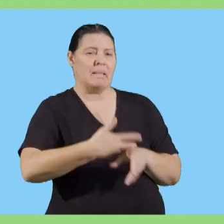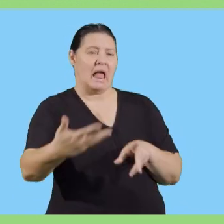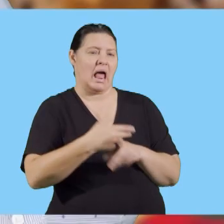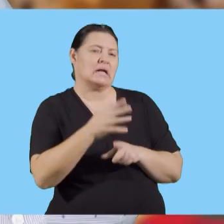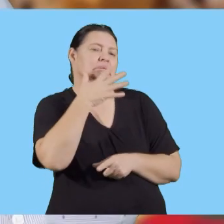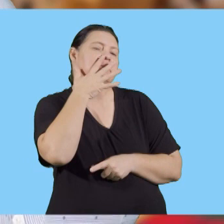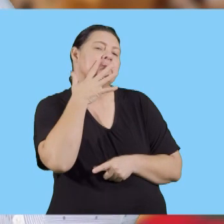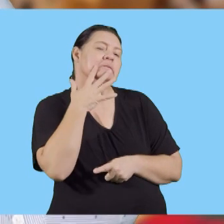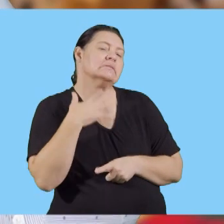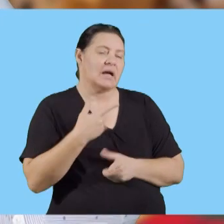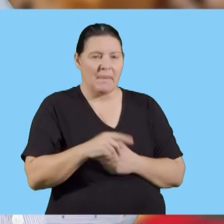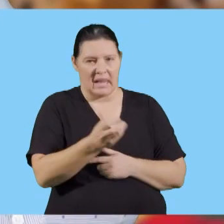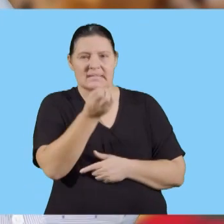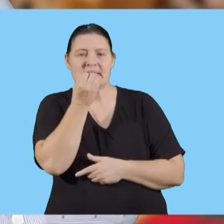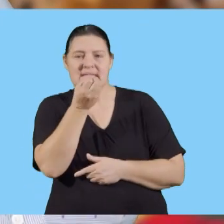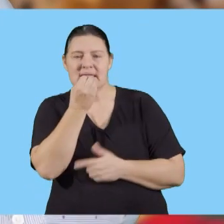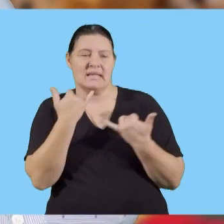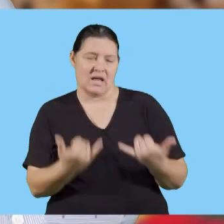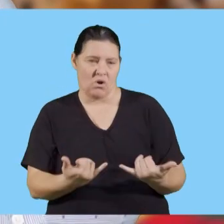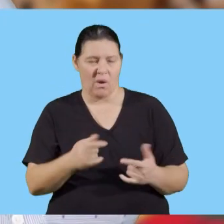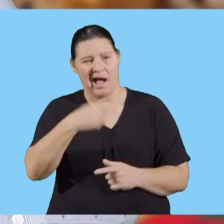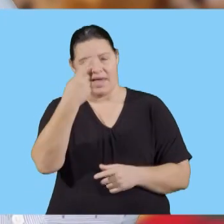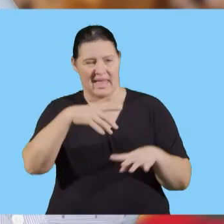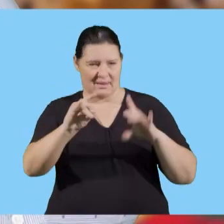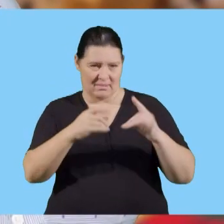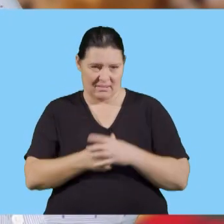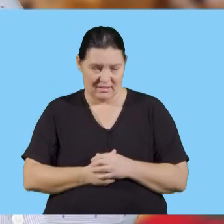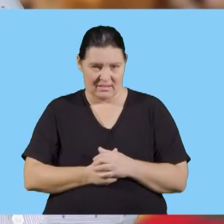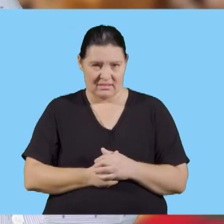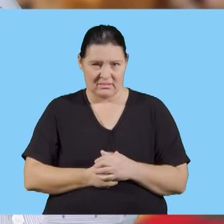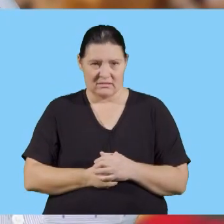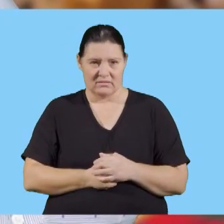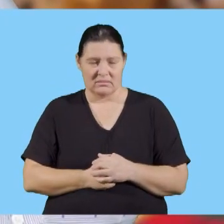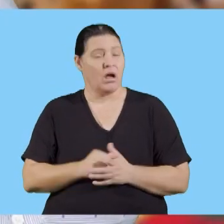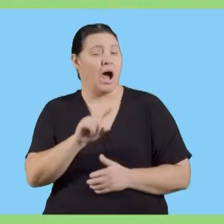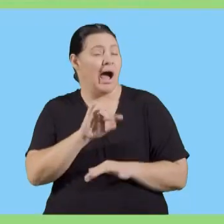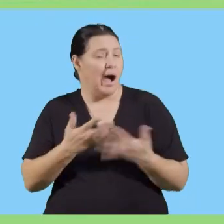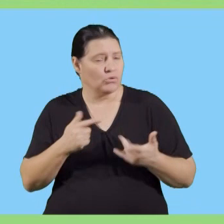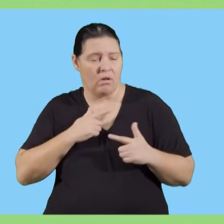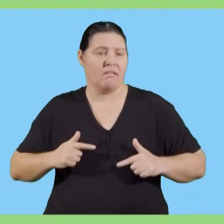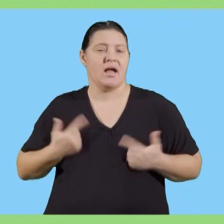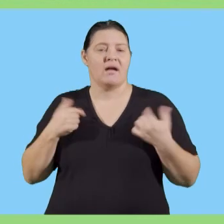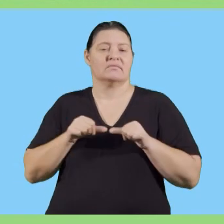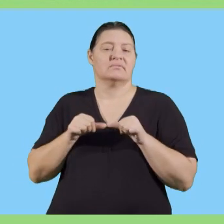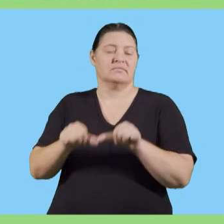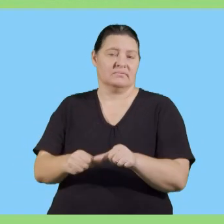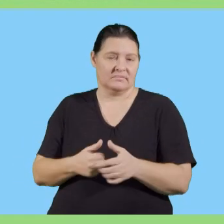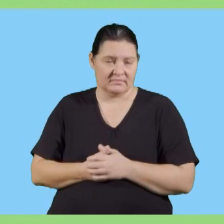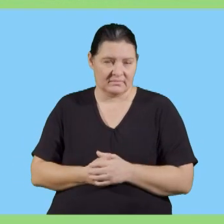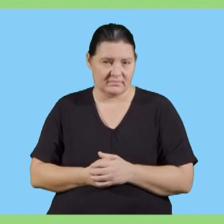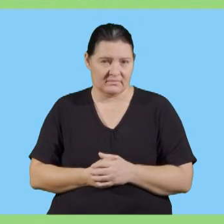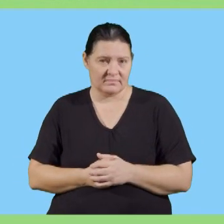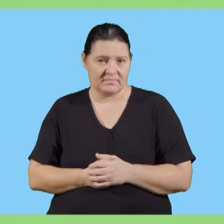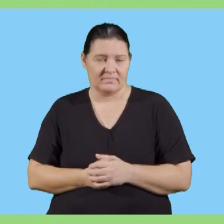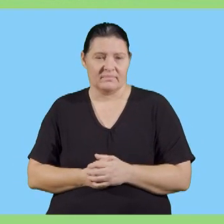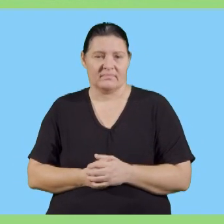this is done so that it survives, to ensure survival. We have another example where we have our bird and water.